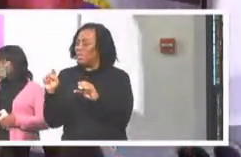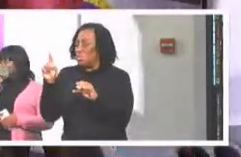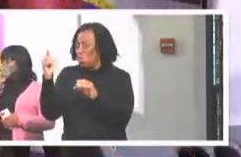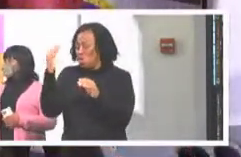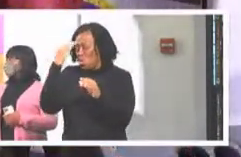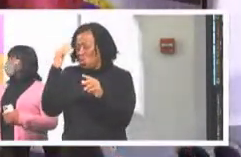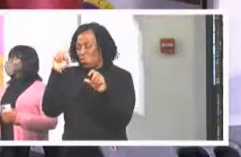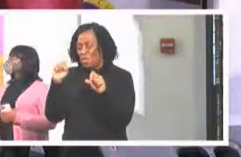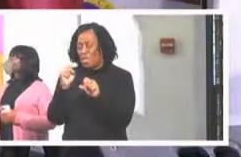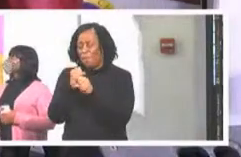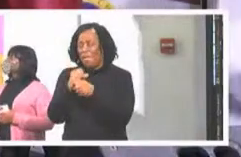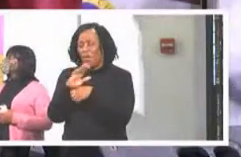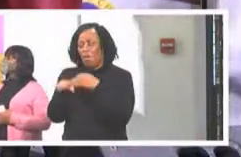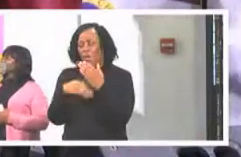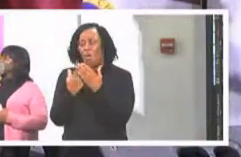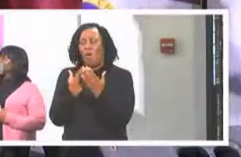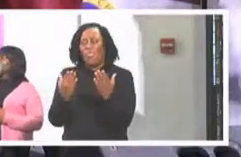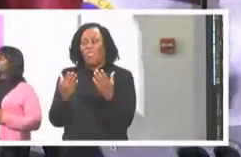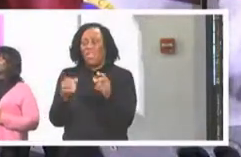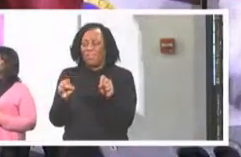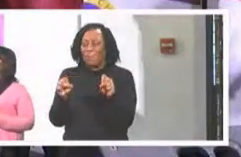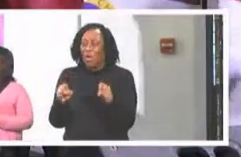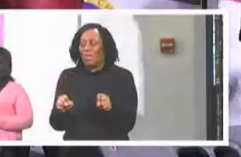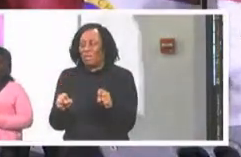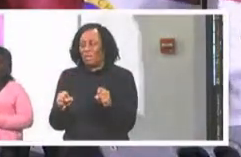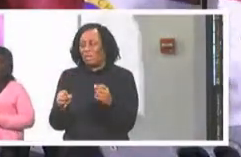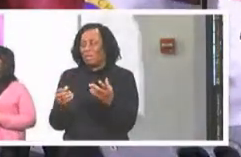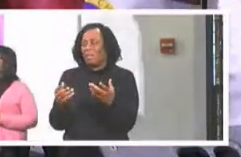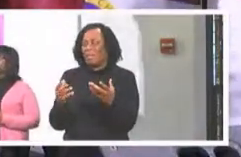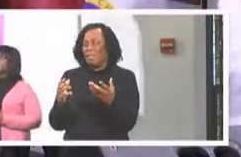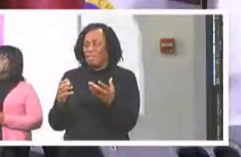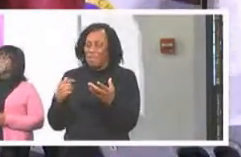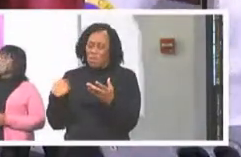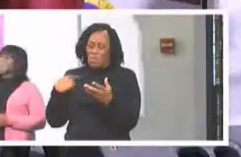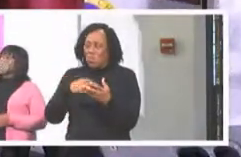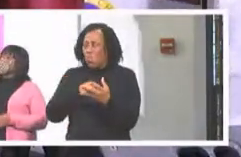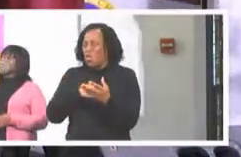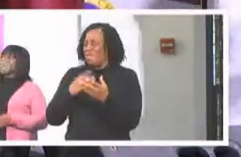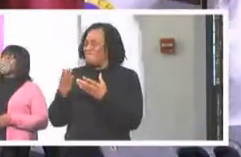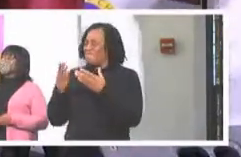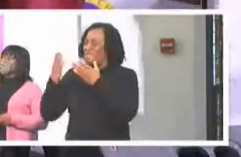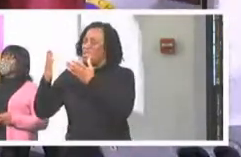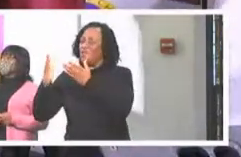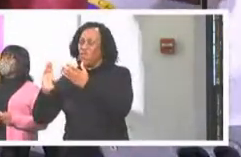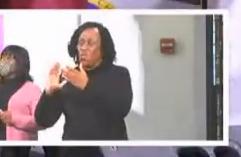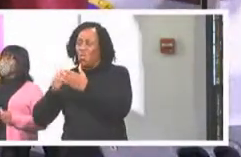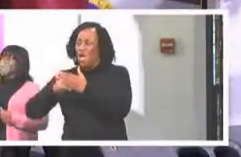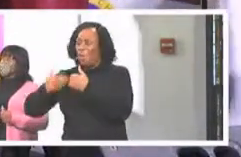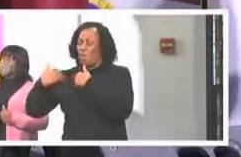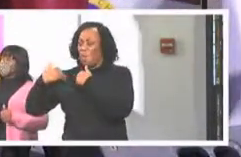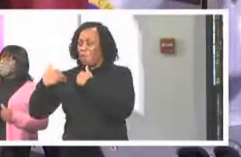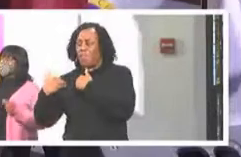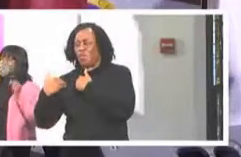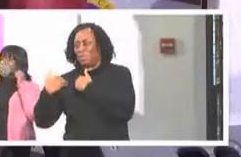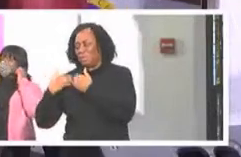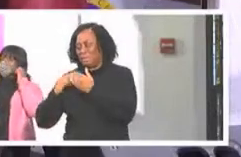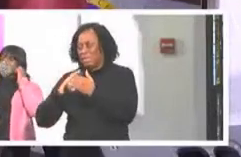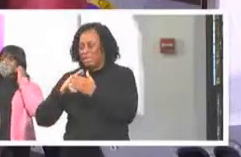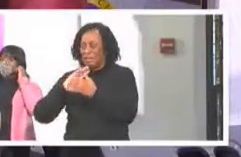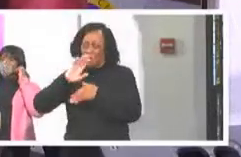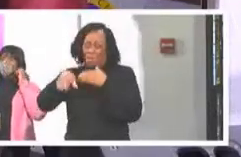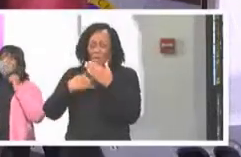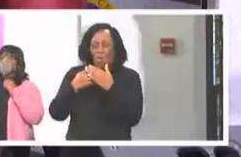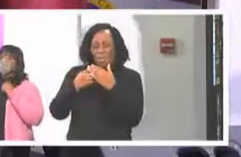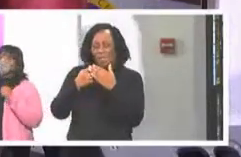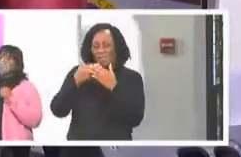possible. So Lord God, we lay those burdens, Lord God, at your feet. We lay those trials and tribulations at your feet. And God, we give them to